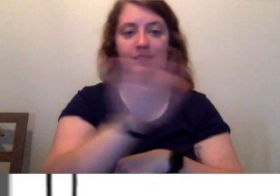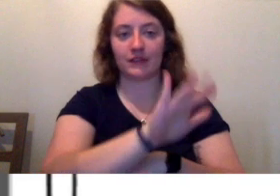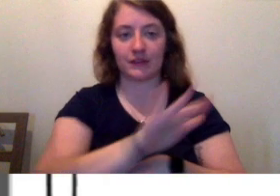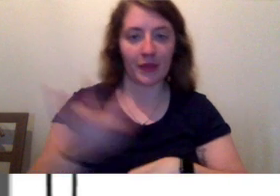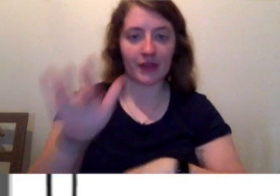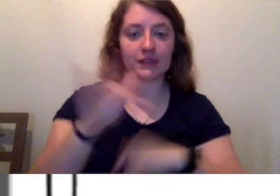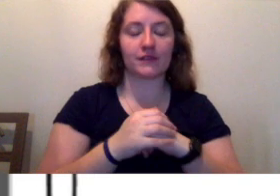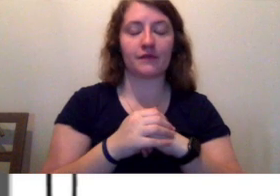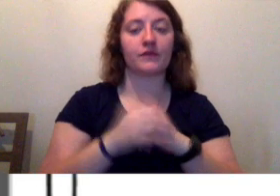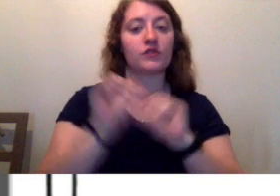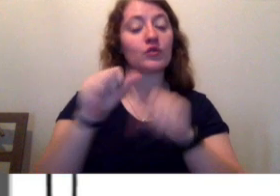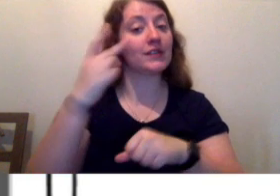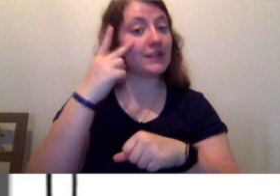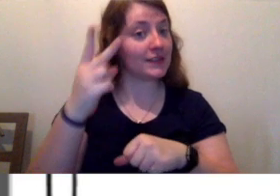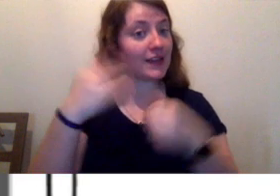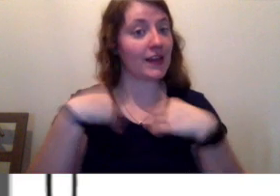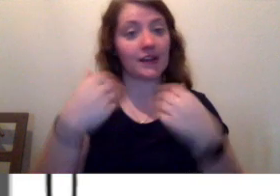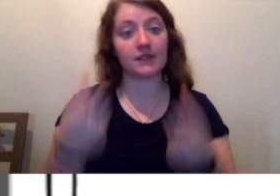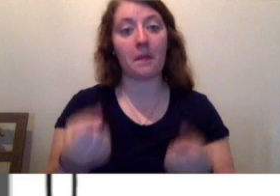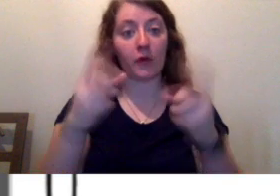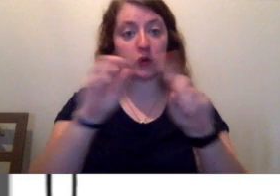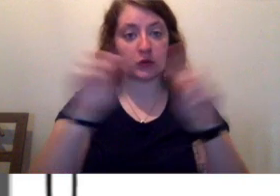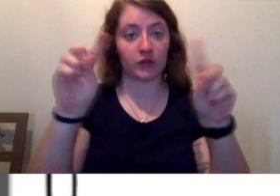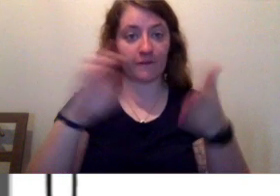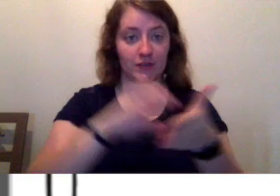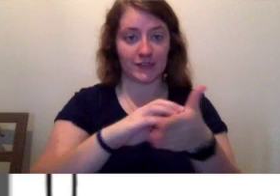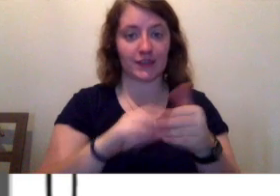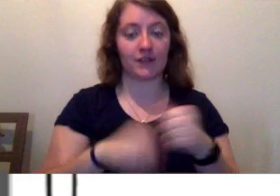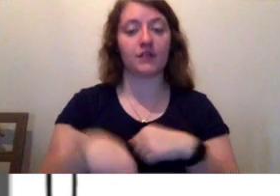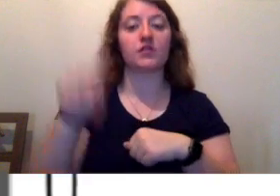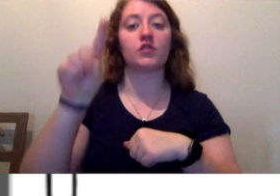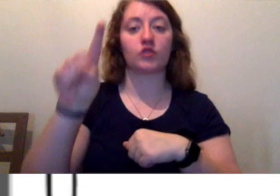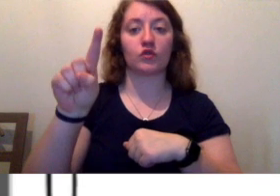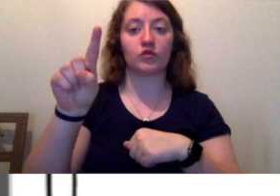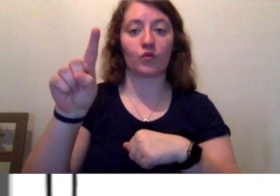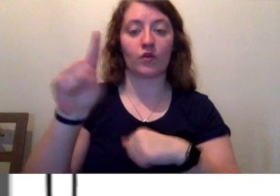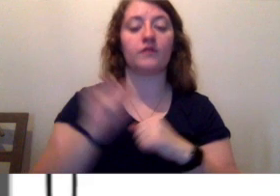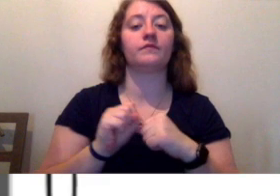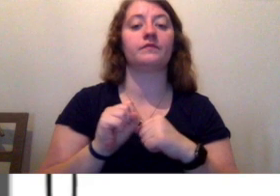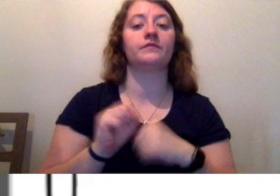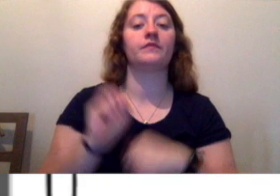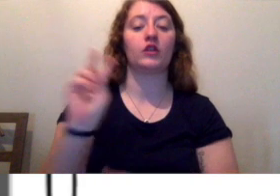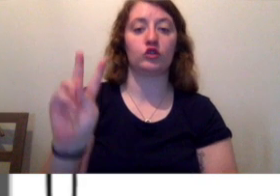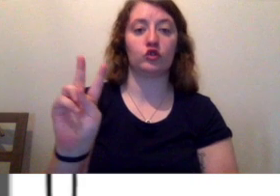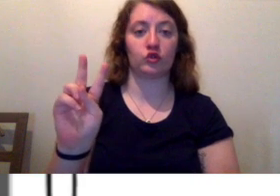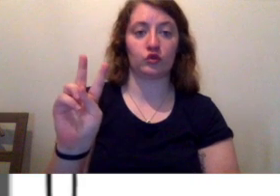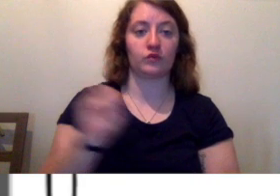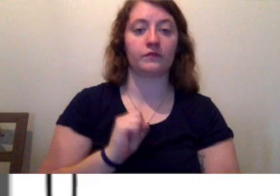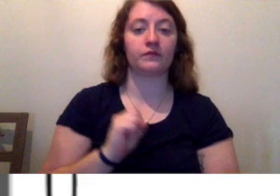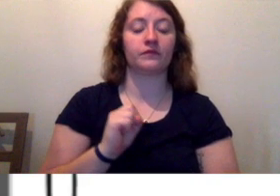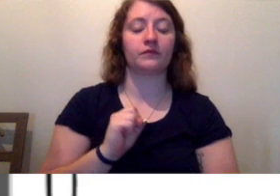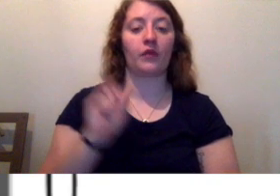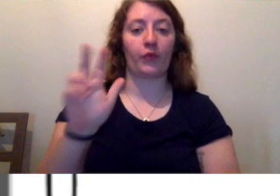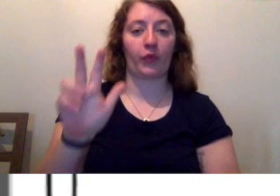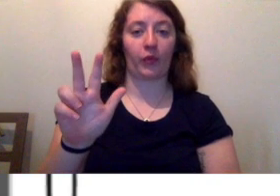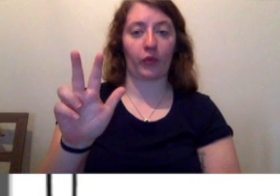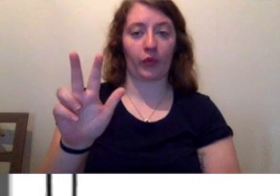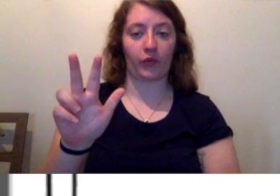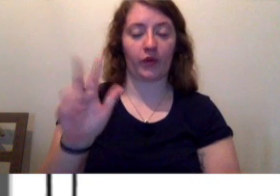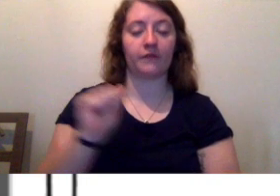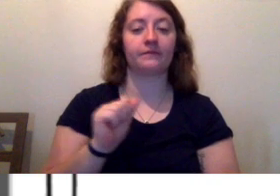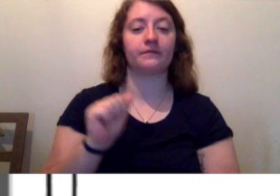has multiple stanzas. There's one stanza, two stanzas,